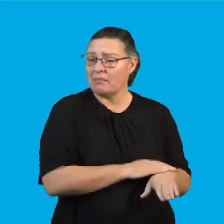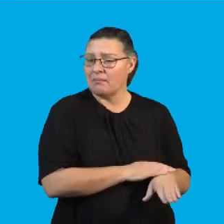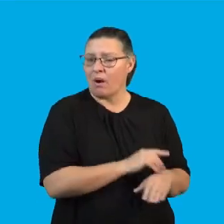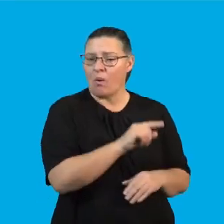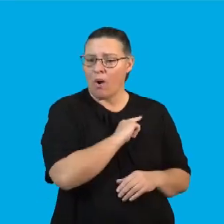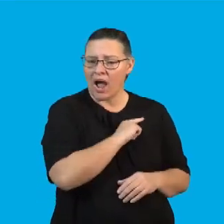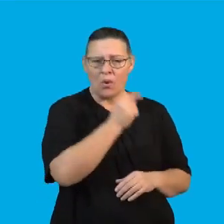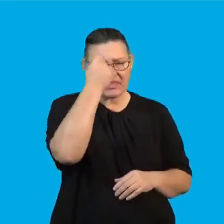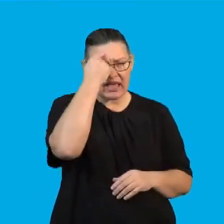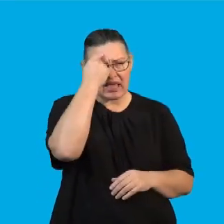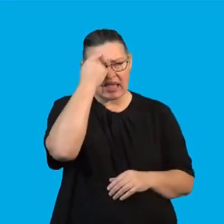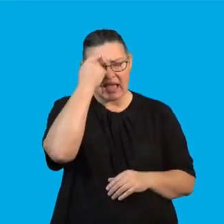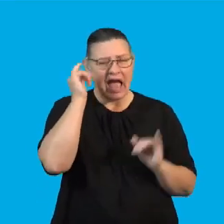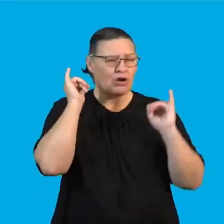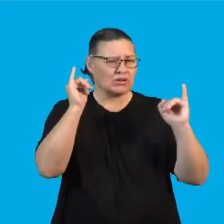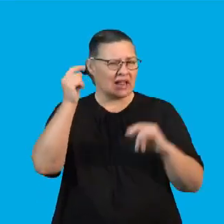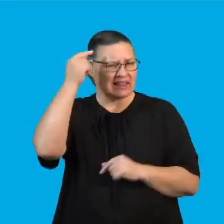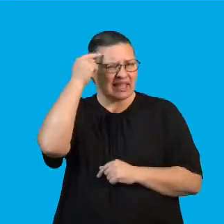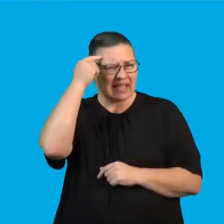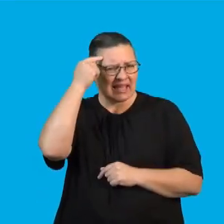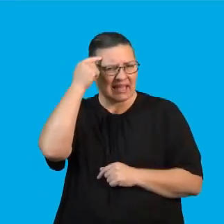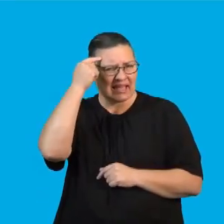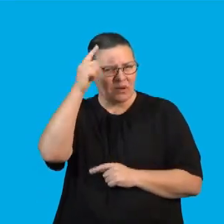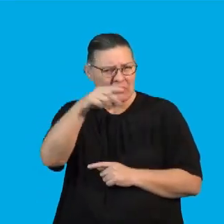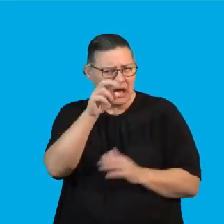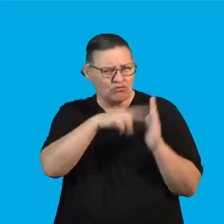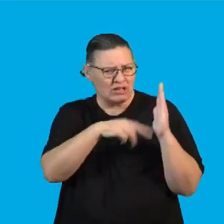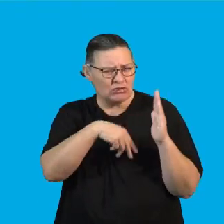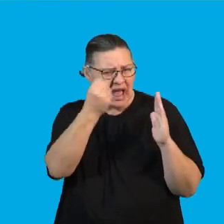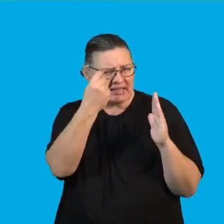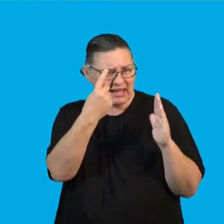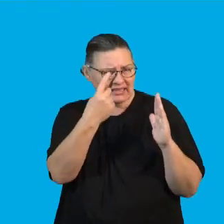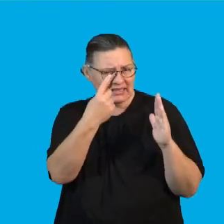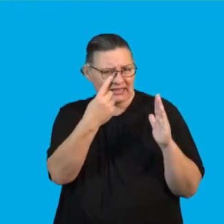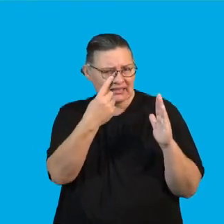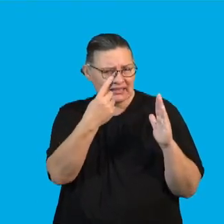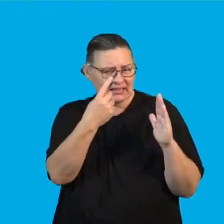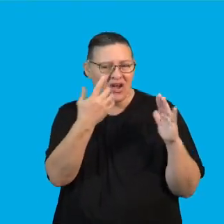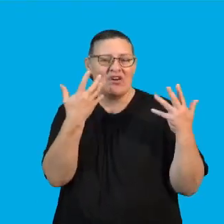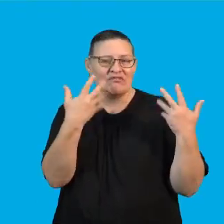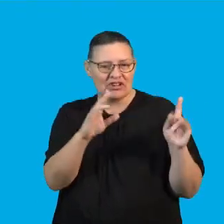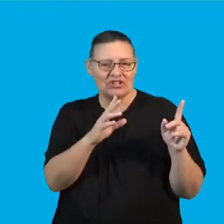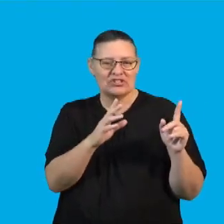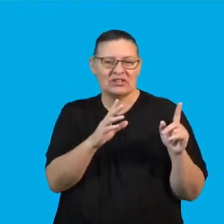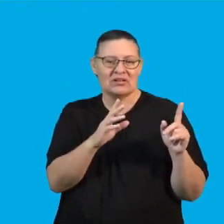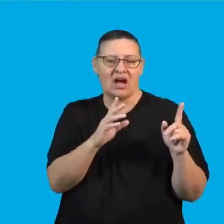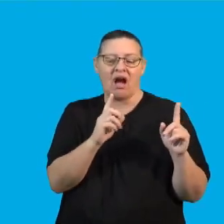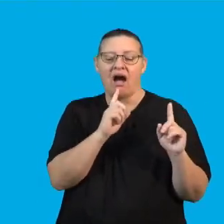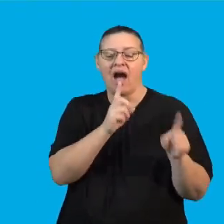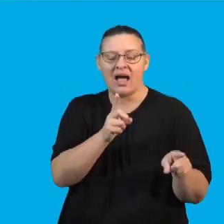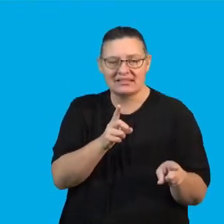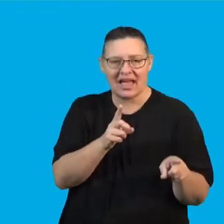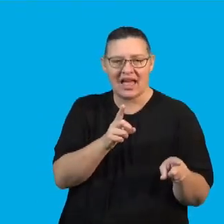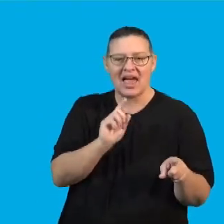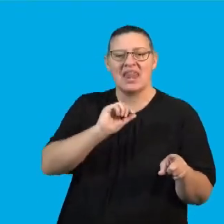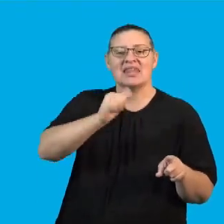of time, because now you are thinking. Remember critical thinking, looking at the question with understanding. Already you heard